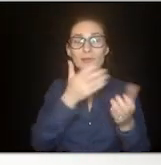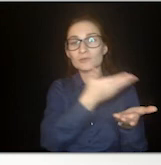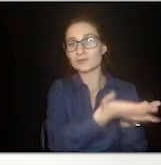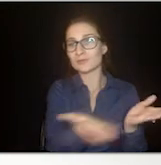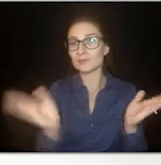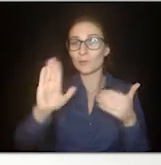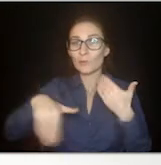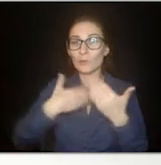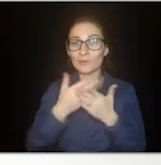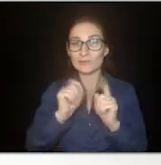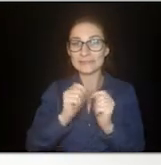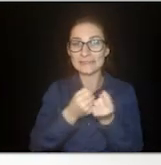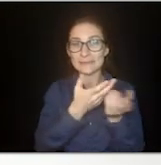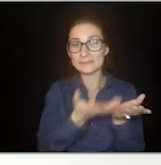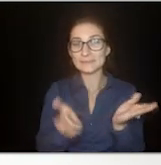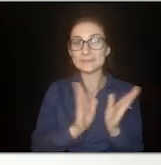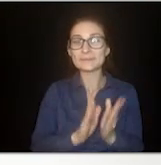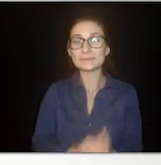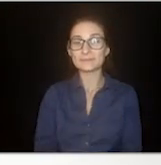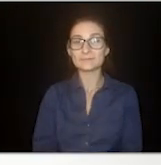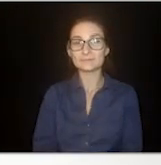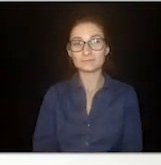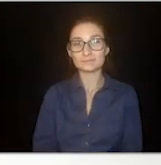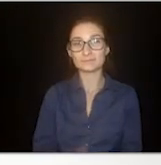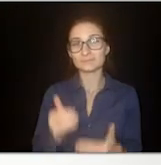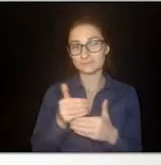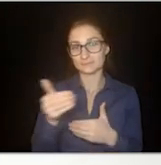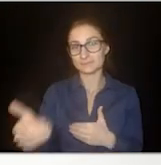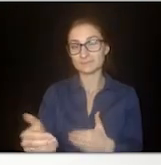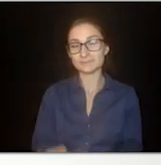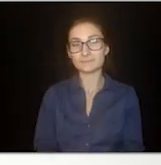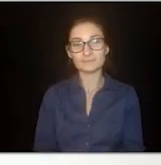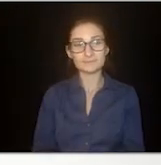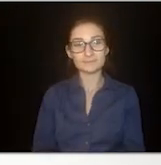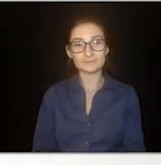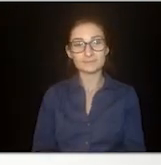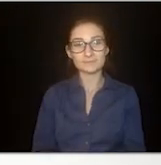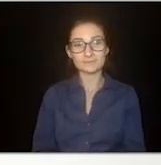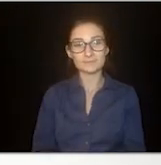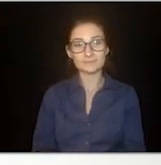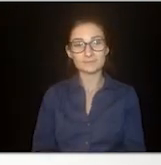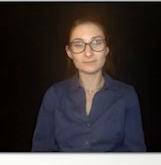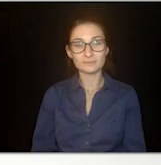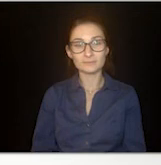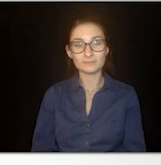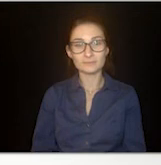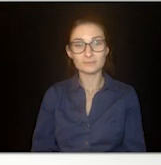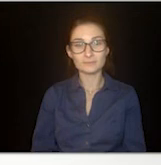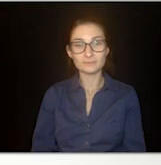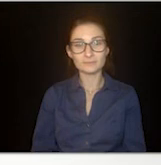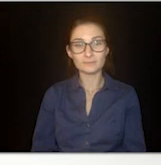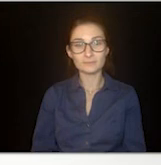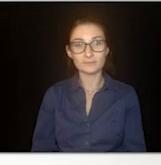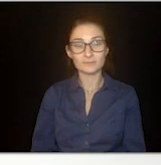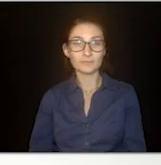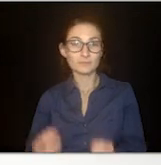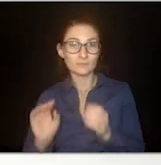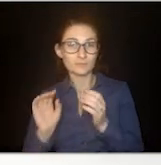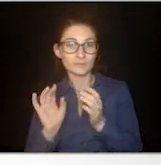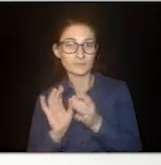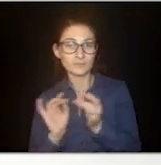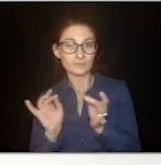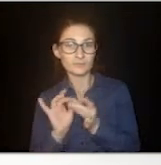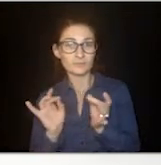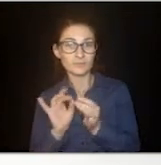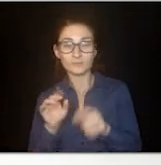across all the players. Okay, you want to do another one? Okay, we got time. If you need to leave, leave.